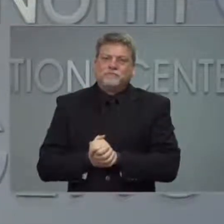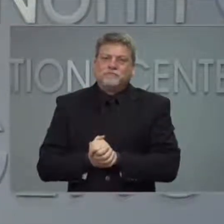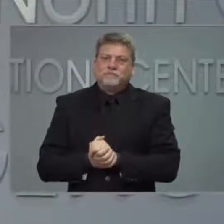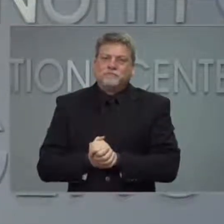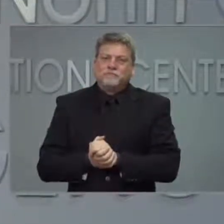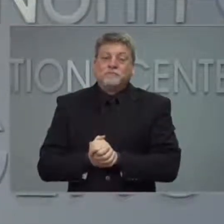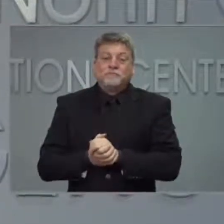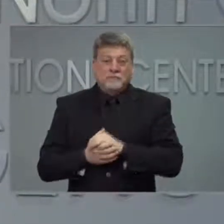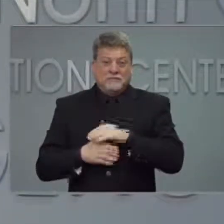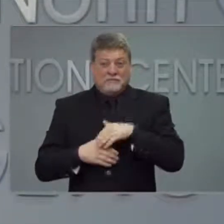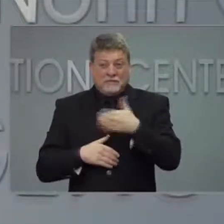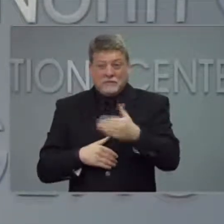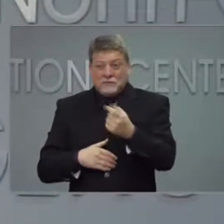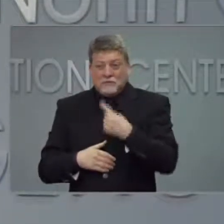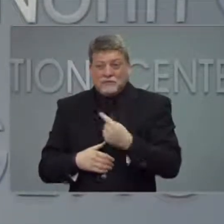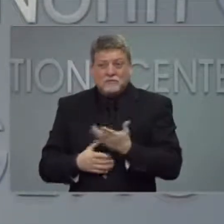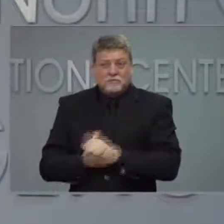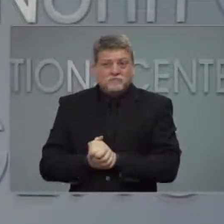Next question, please.